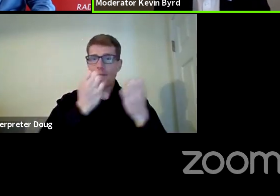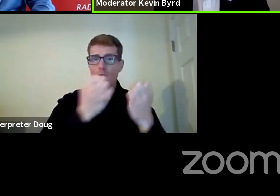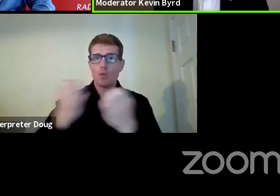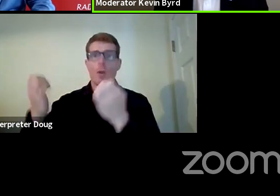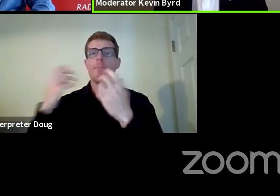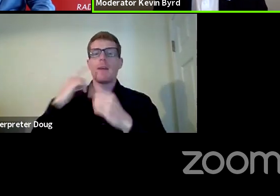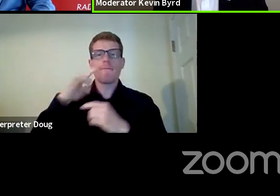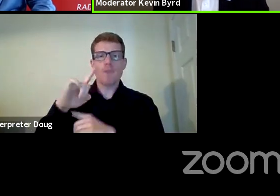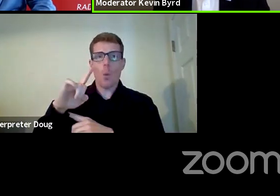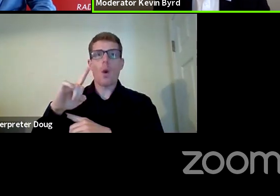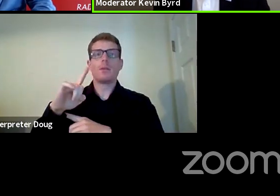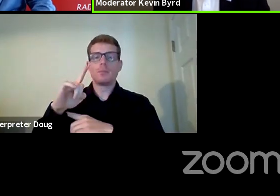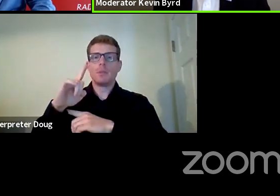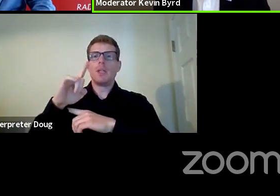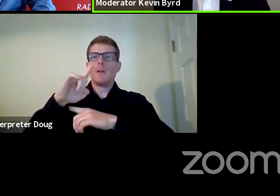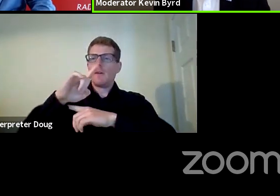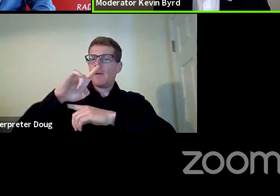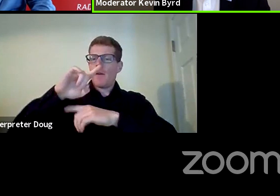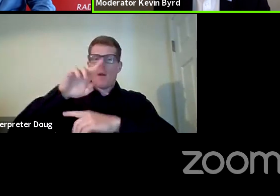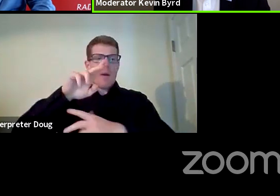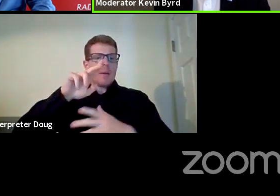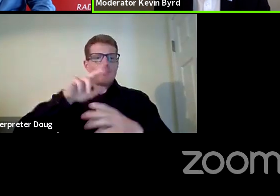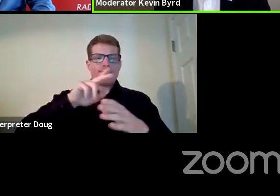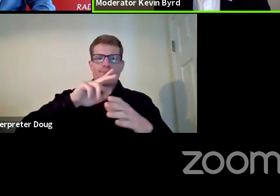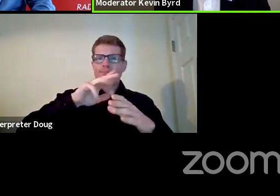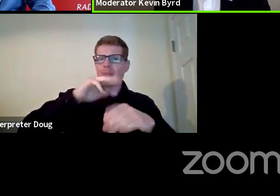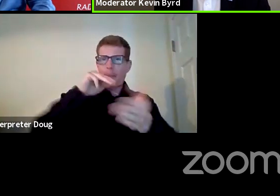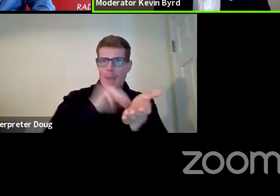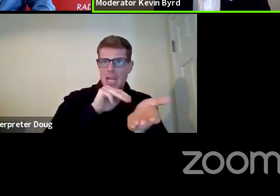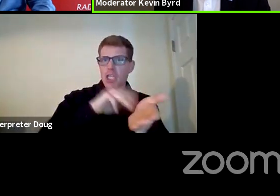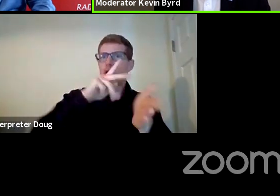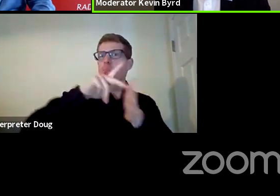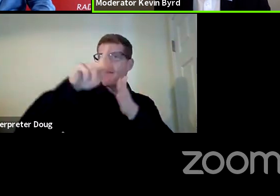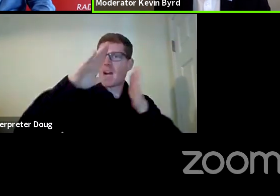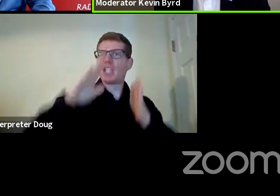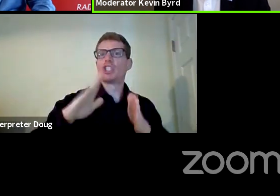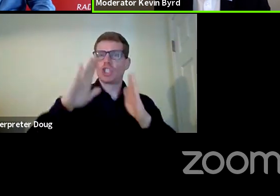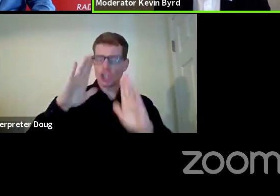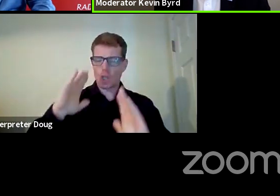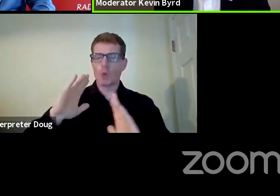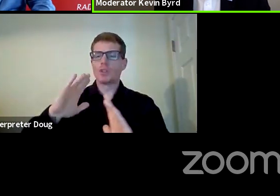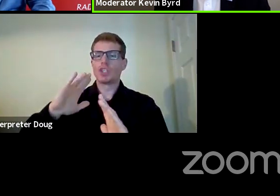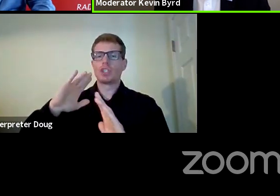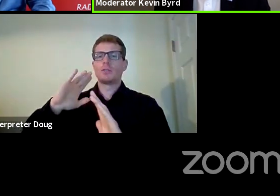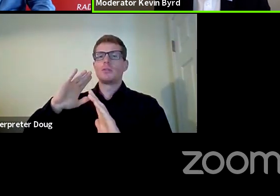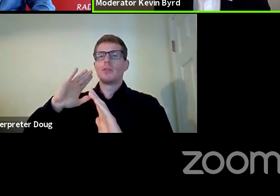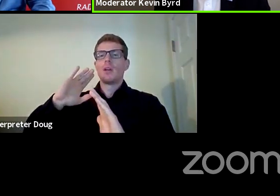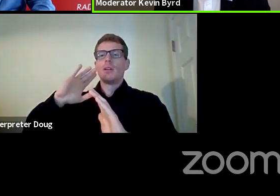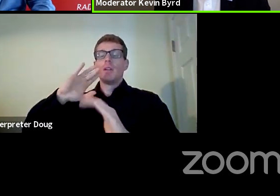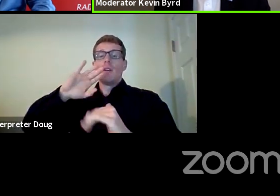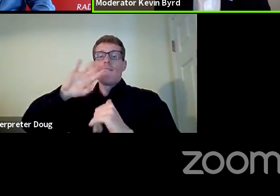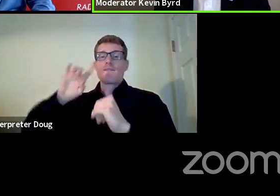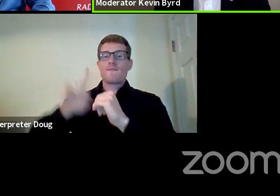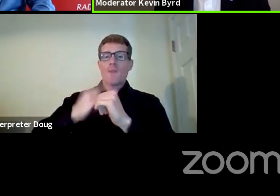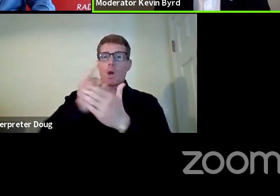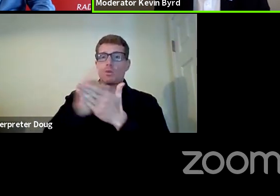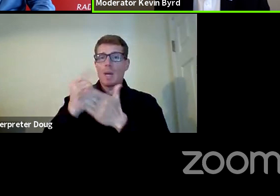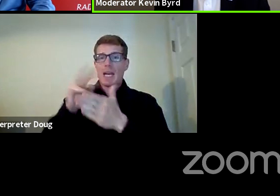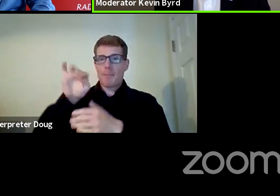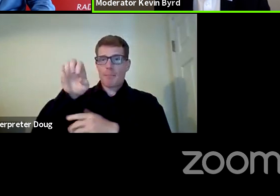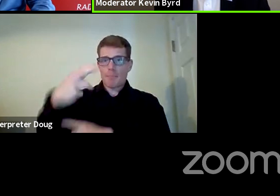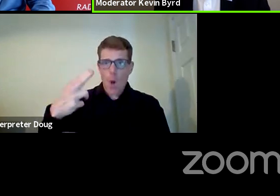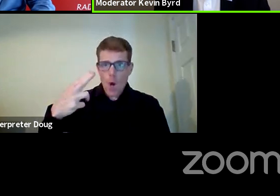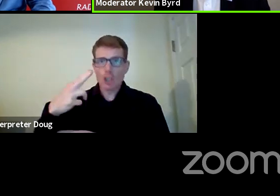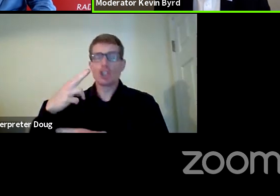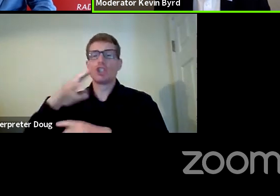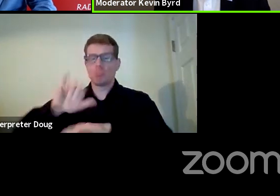Each week since March, the task force has provided scalable drive-through test sites across the NRV with faster